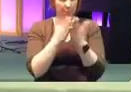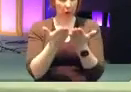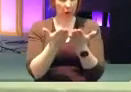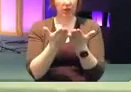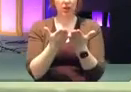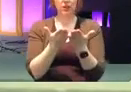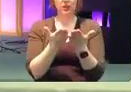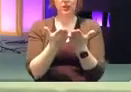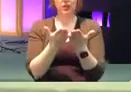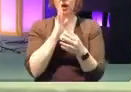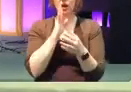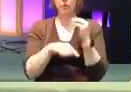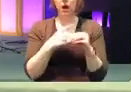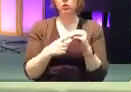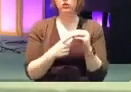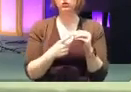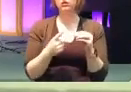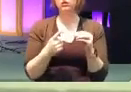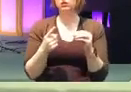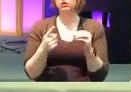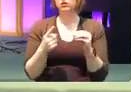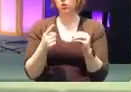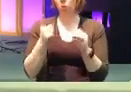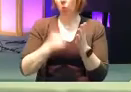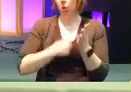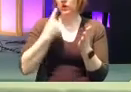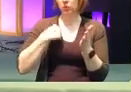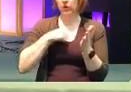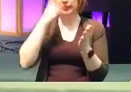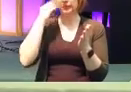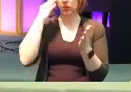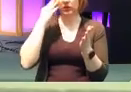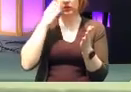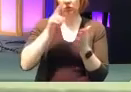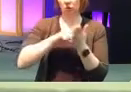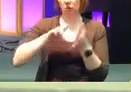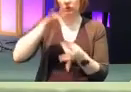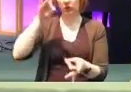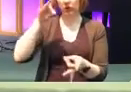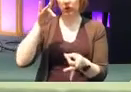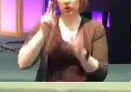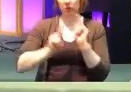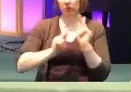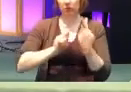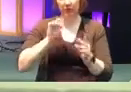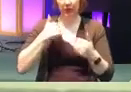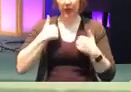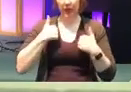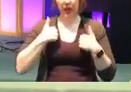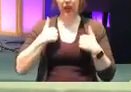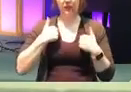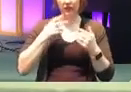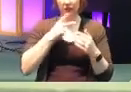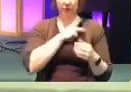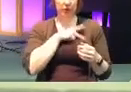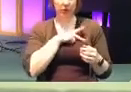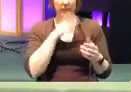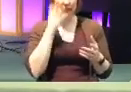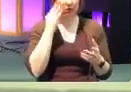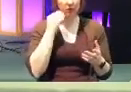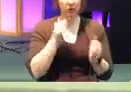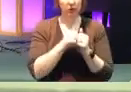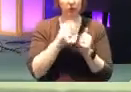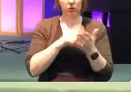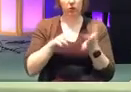comparison. He just talks about that some people think that once we experience the Holy Spirit, or people that have had this personal experience with the